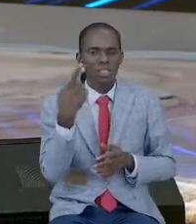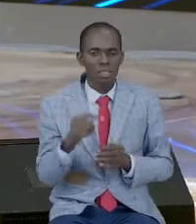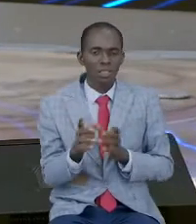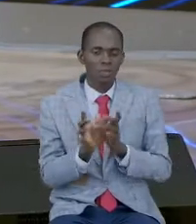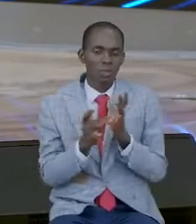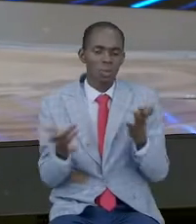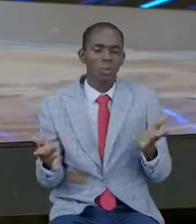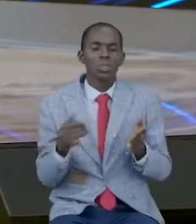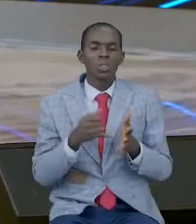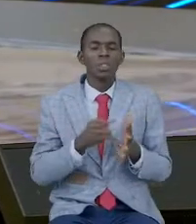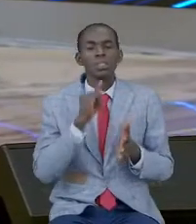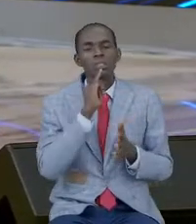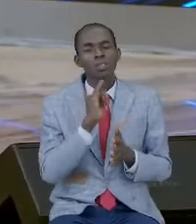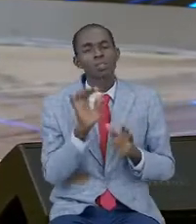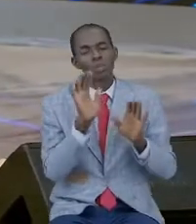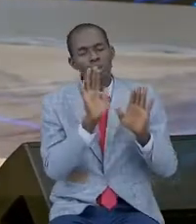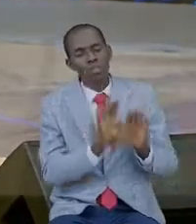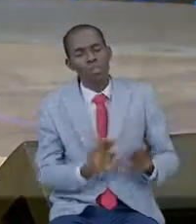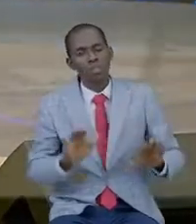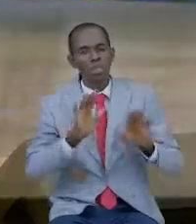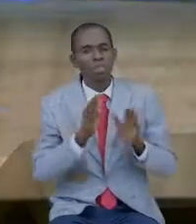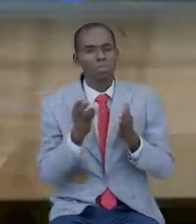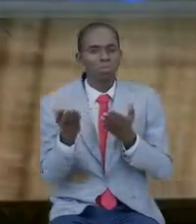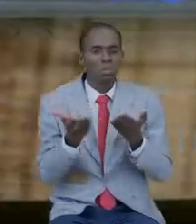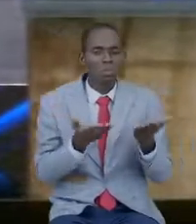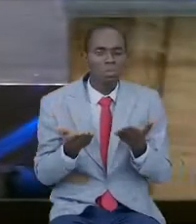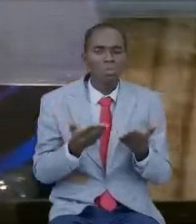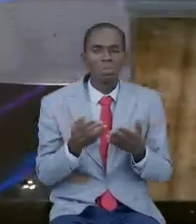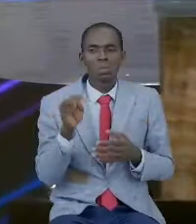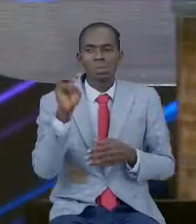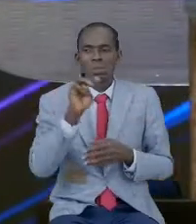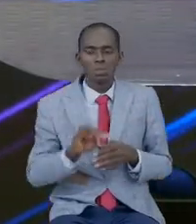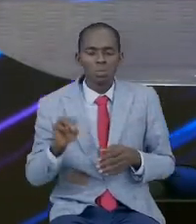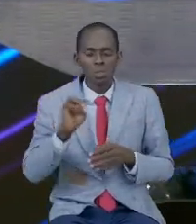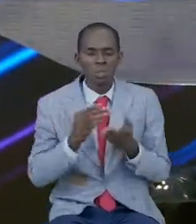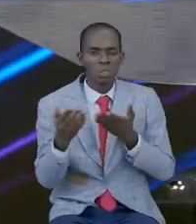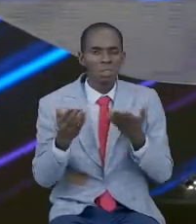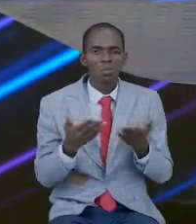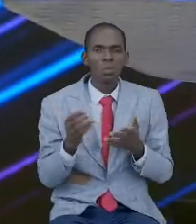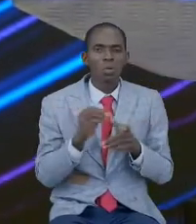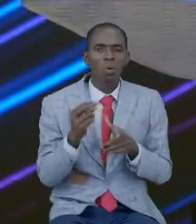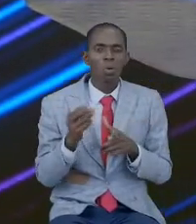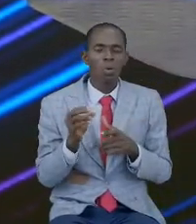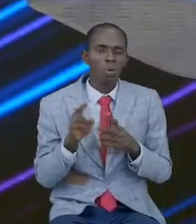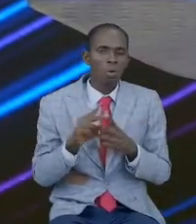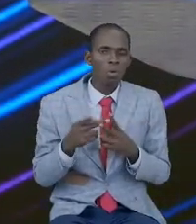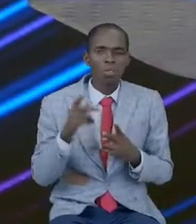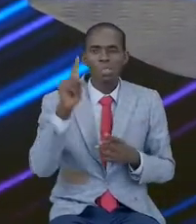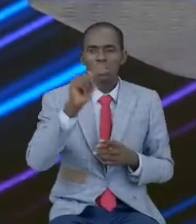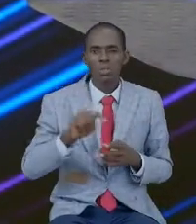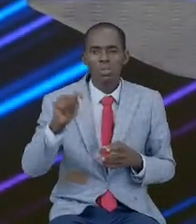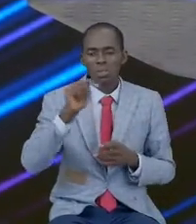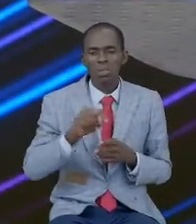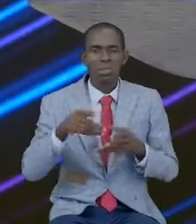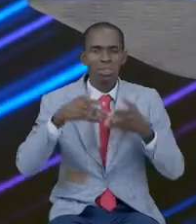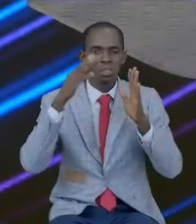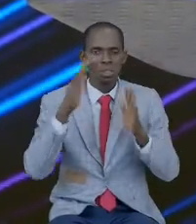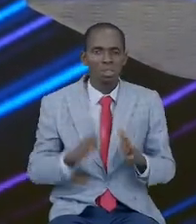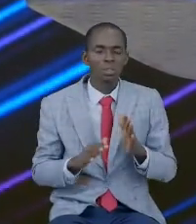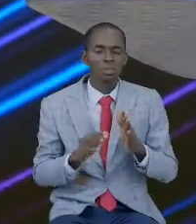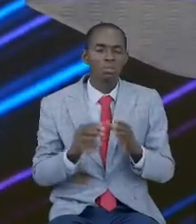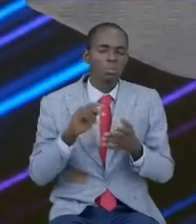Sunday service or a Monday Bible study or Tuesday leadership development or Saturday workers training